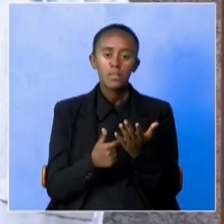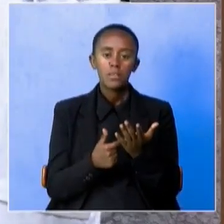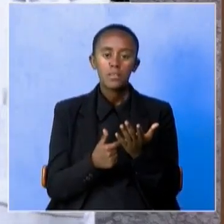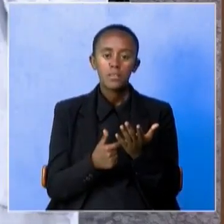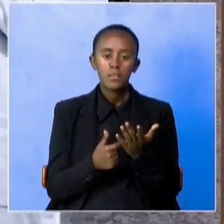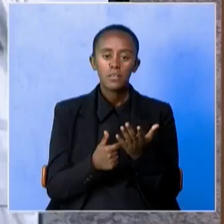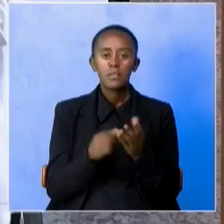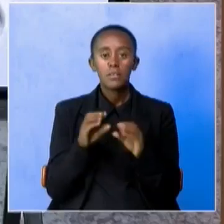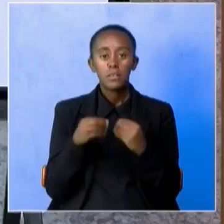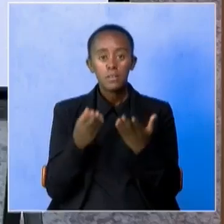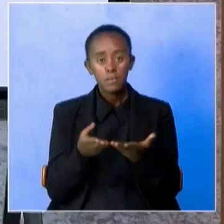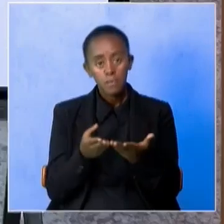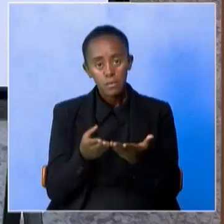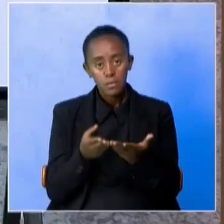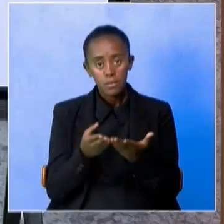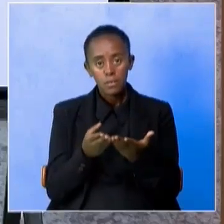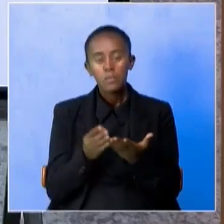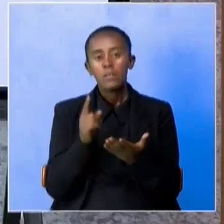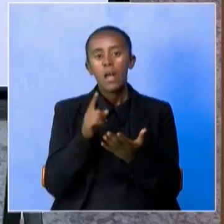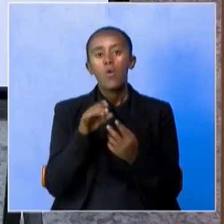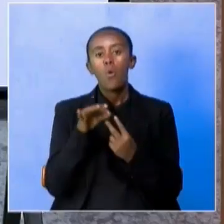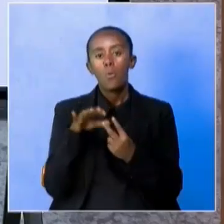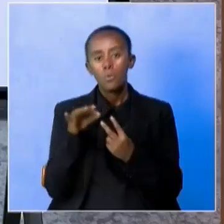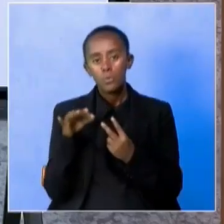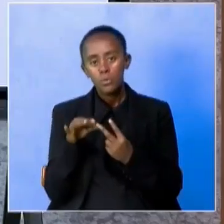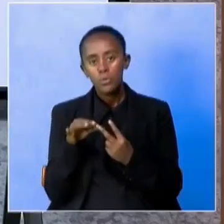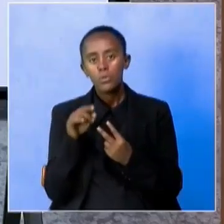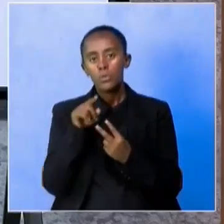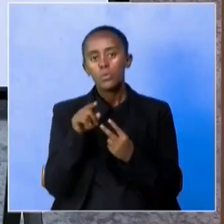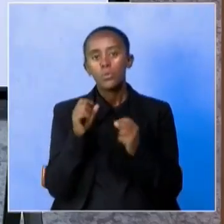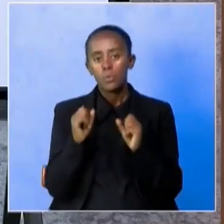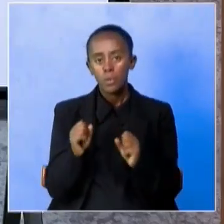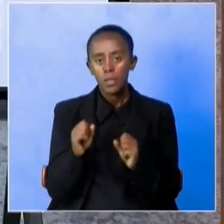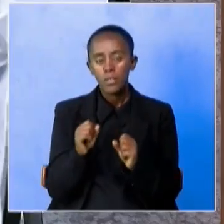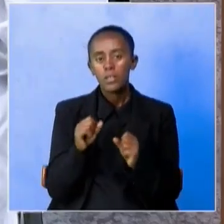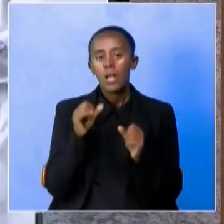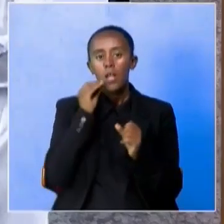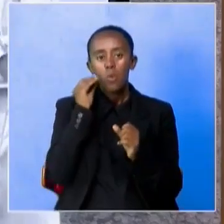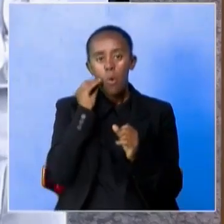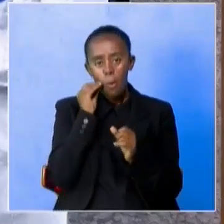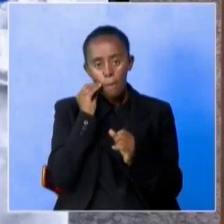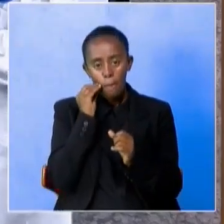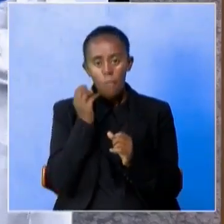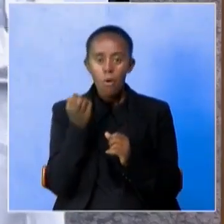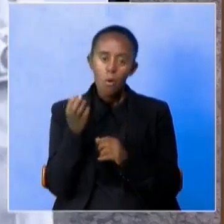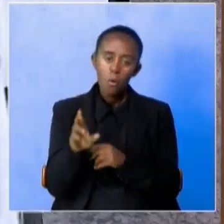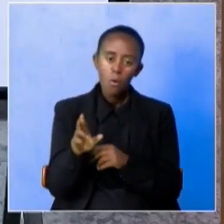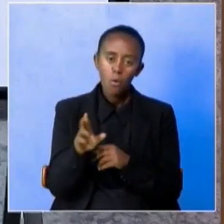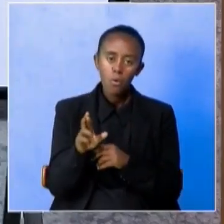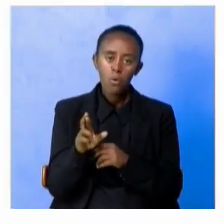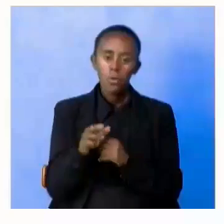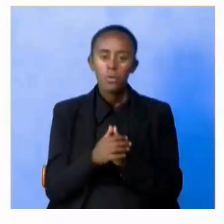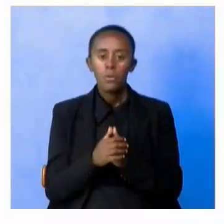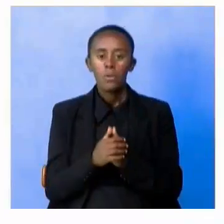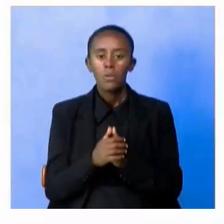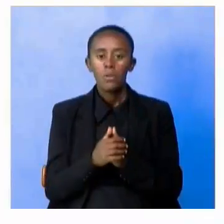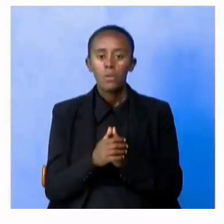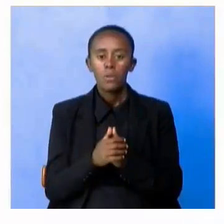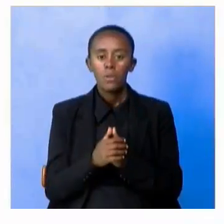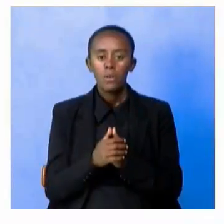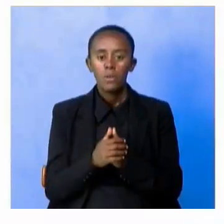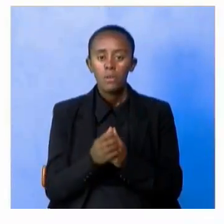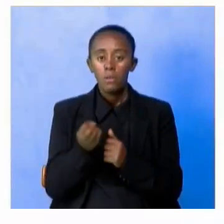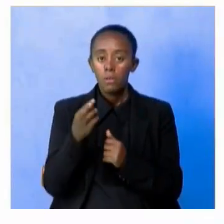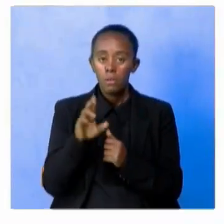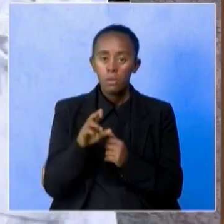like it's giving what? An option. You can stay at home or what? Join